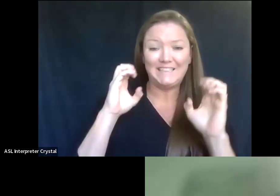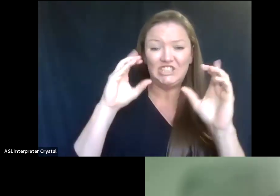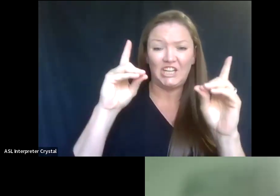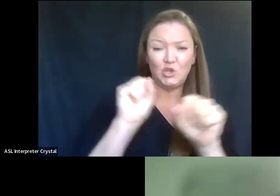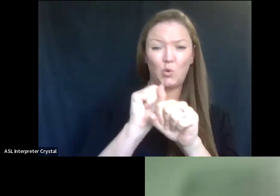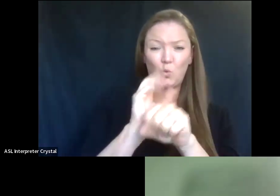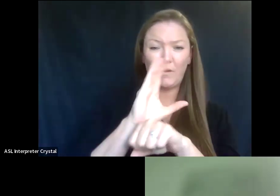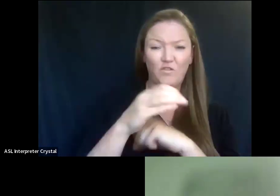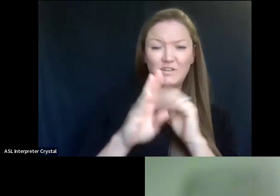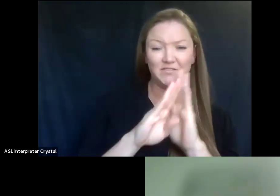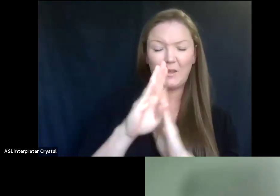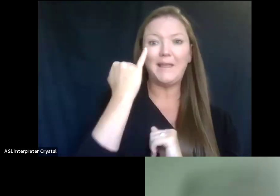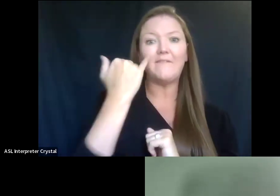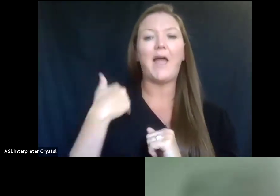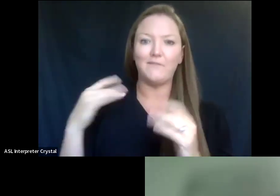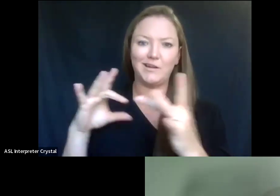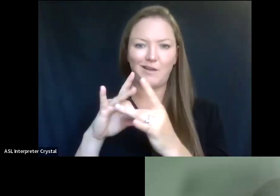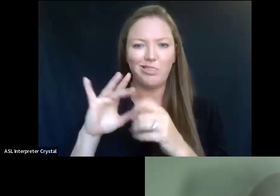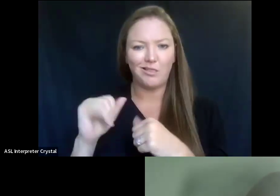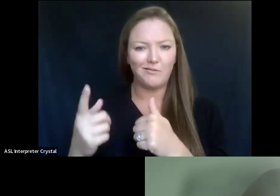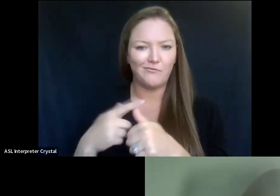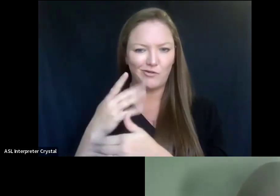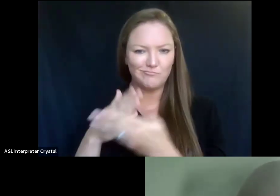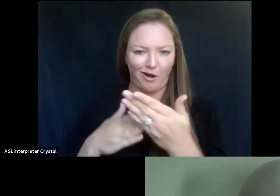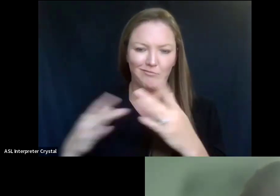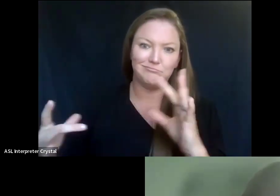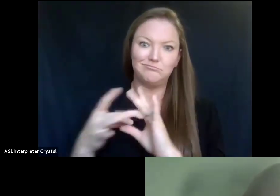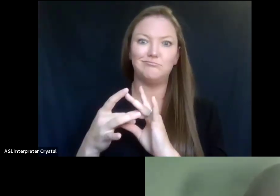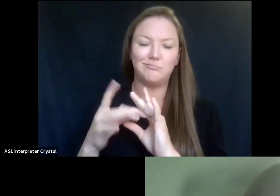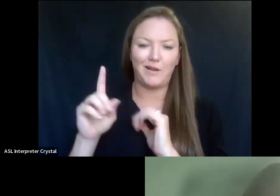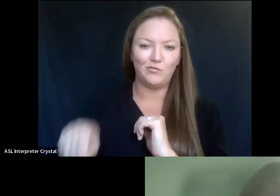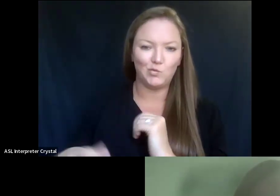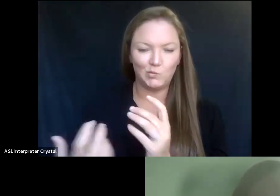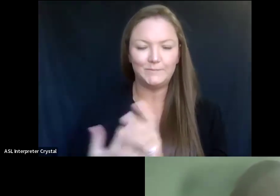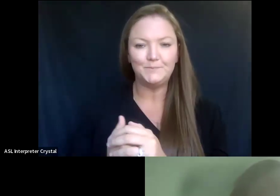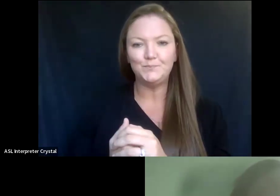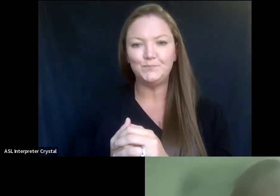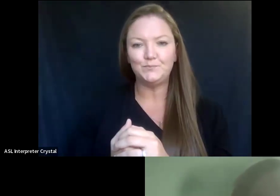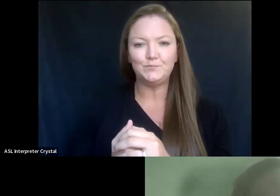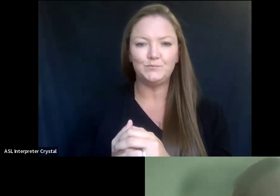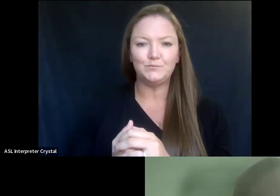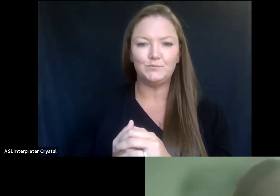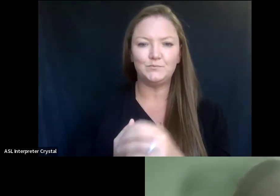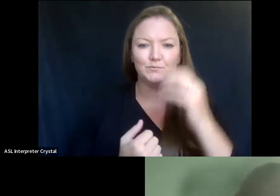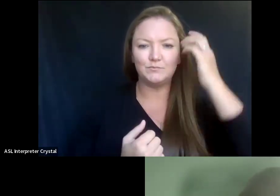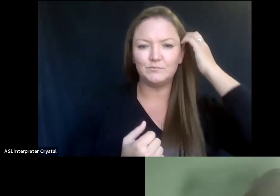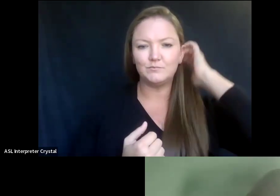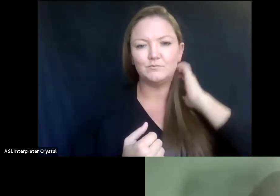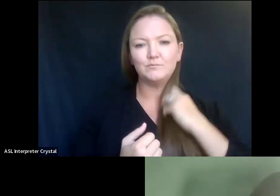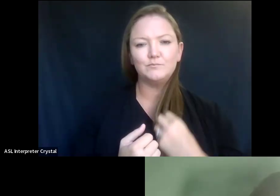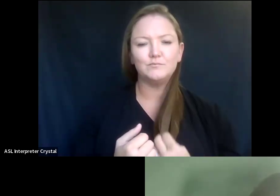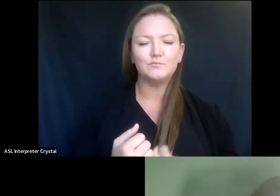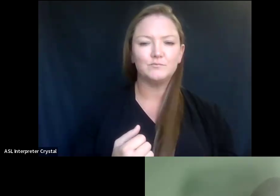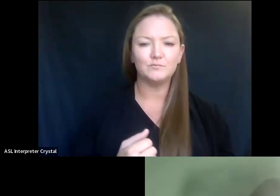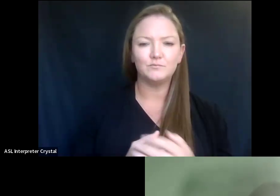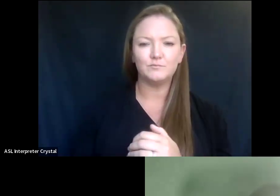there's connectivity. It makes sure ground zero connectivity is a major thing here. You know, it could really help